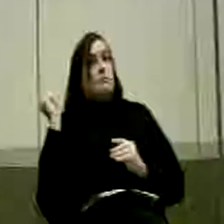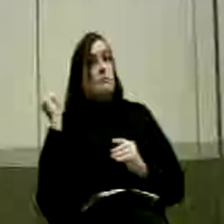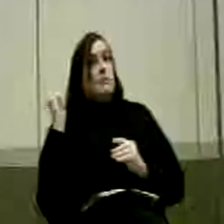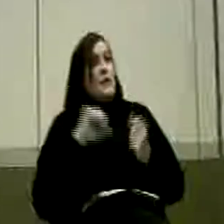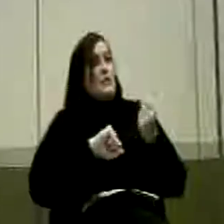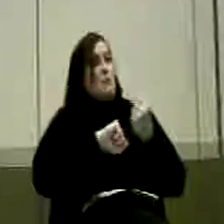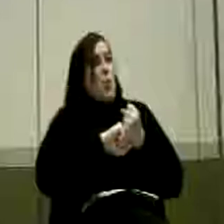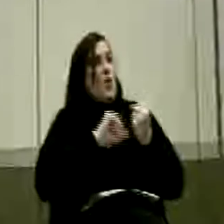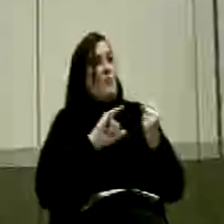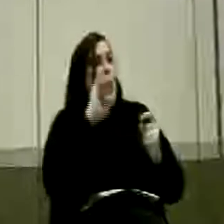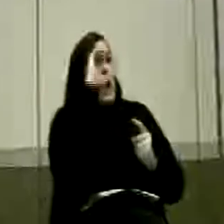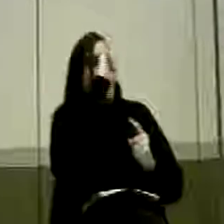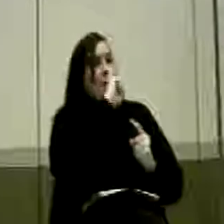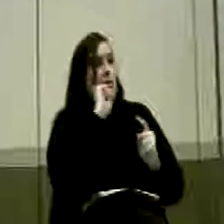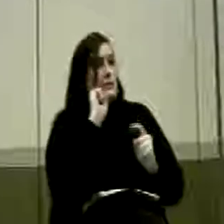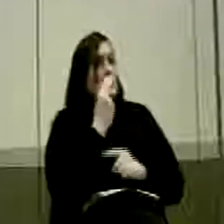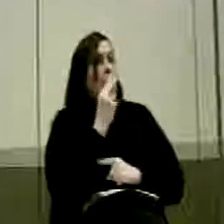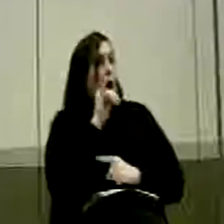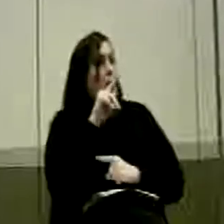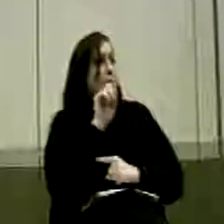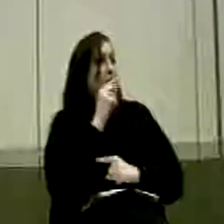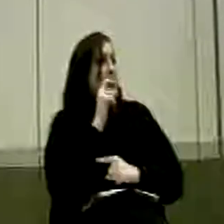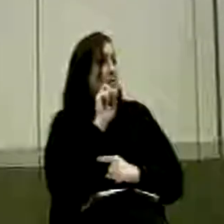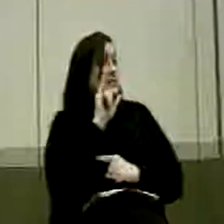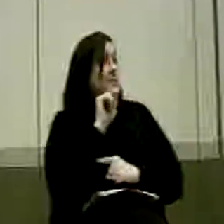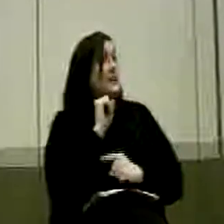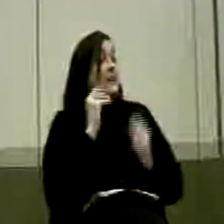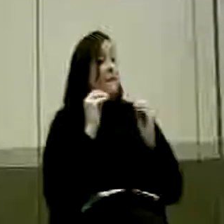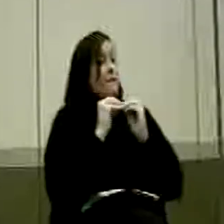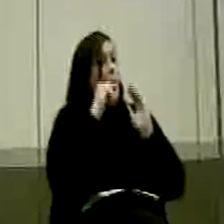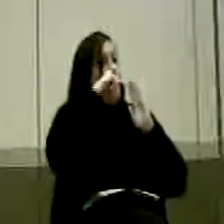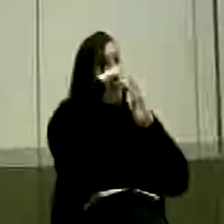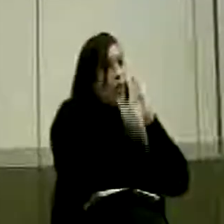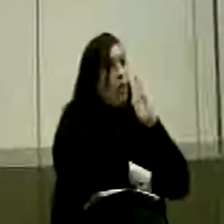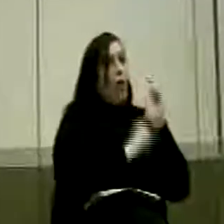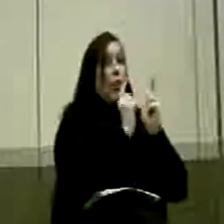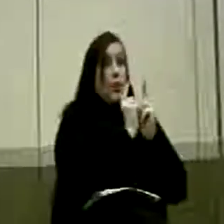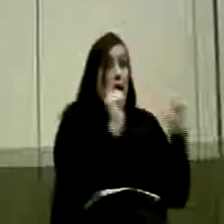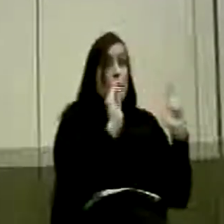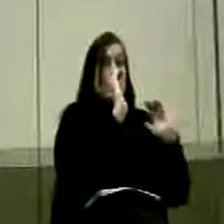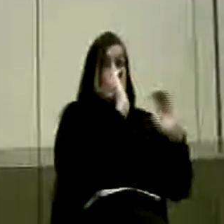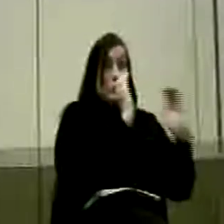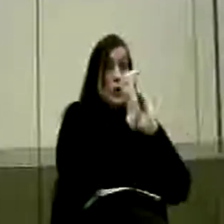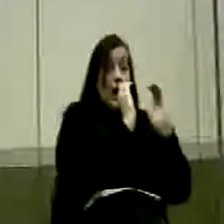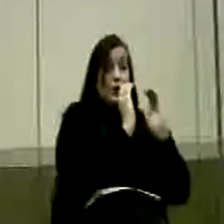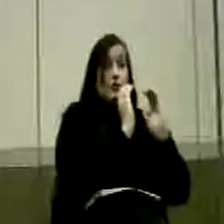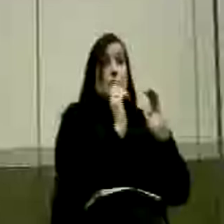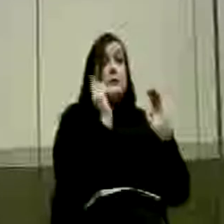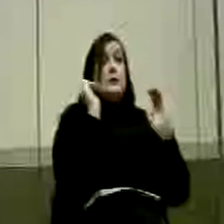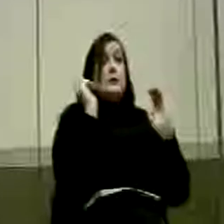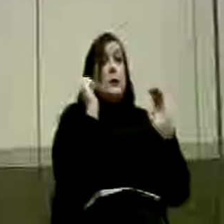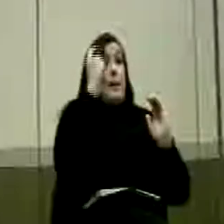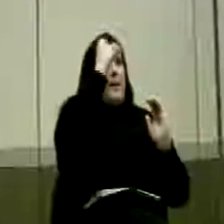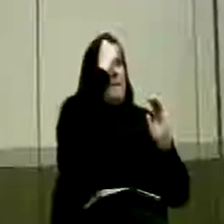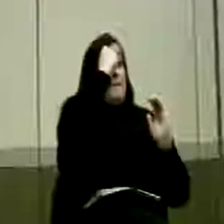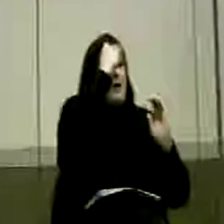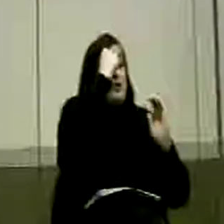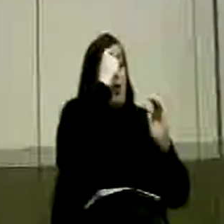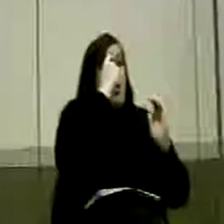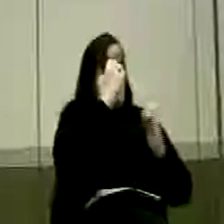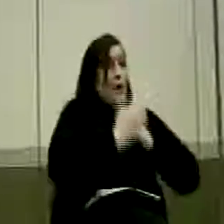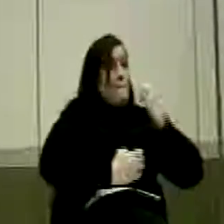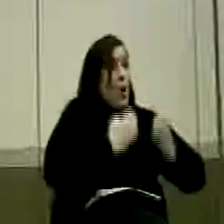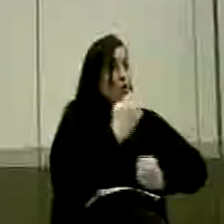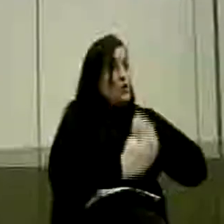this hypothesis that if you've got a lot more in-depth language and communication about mental states and